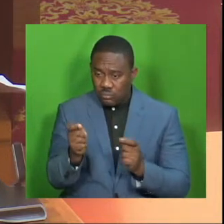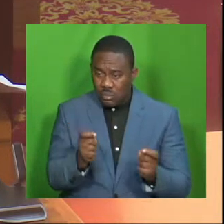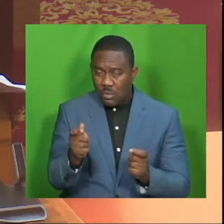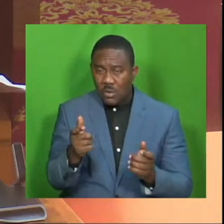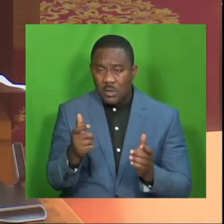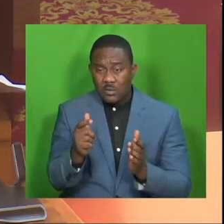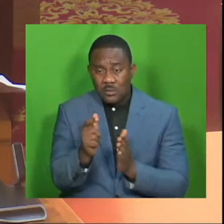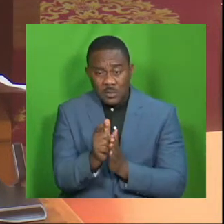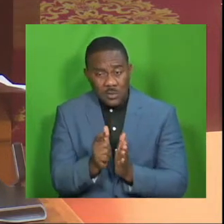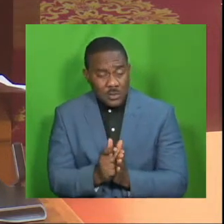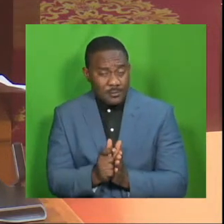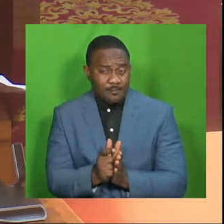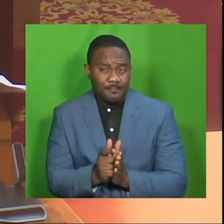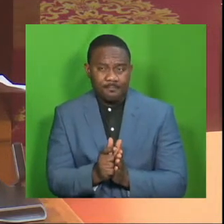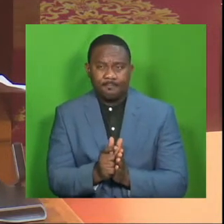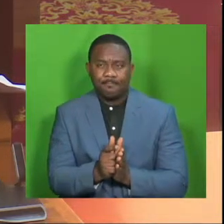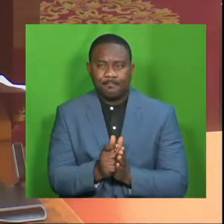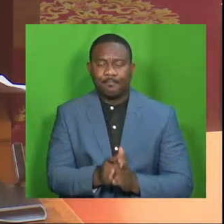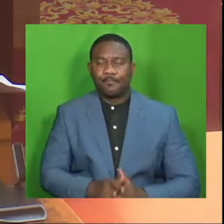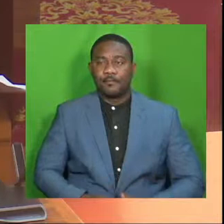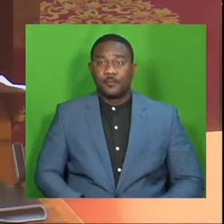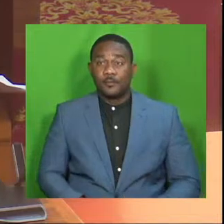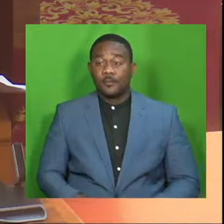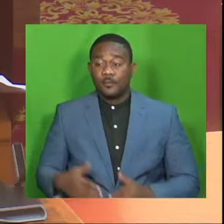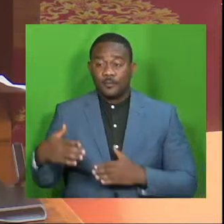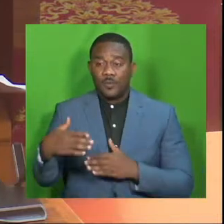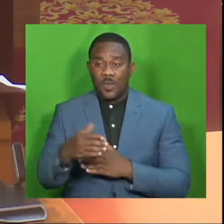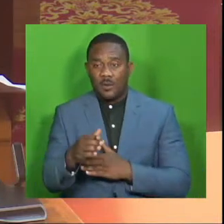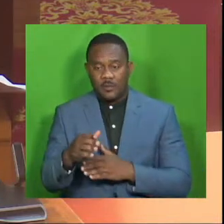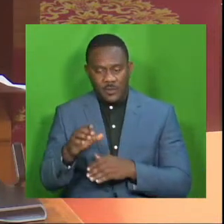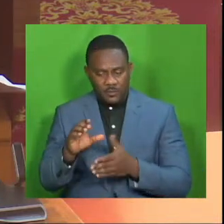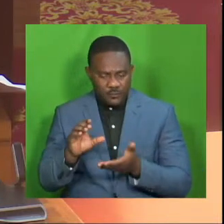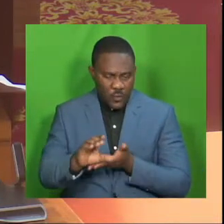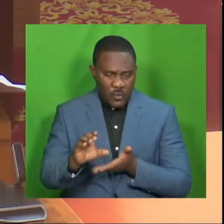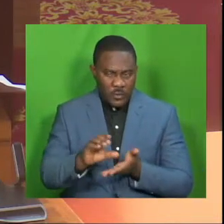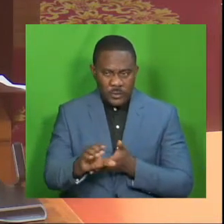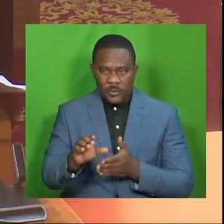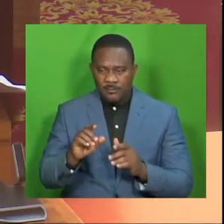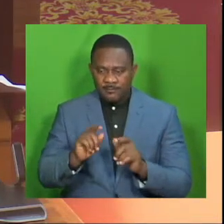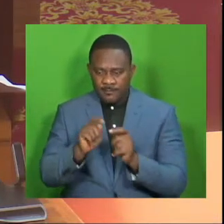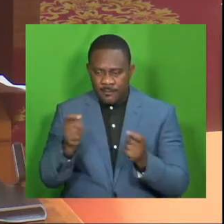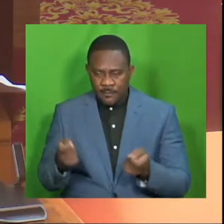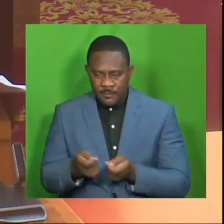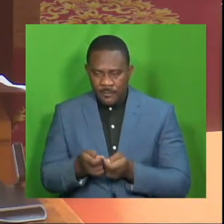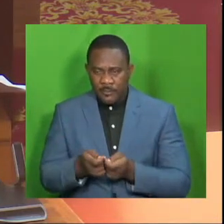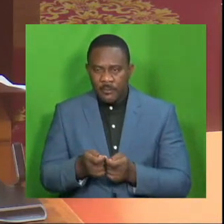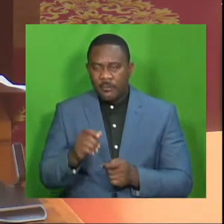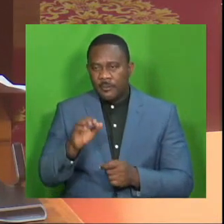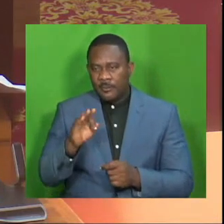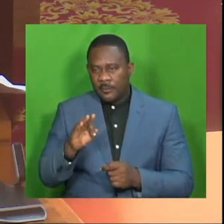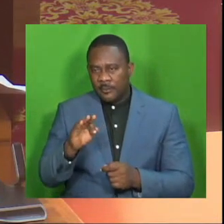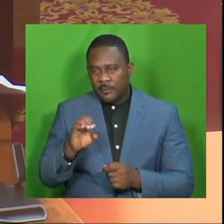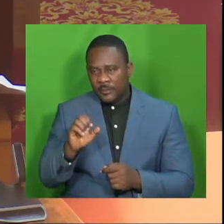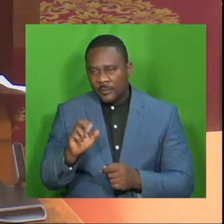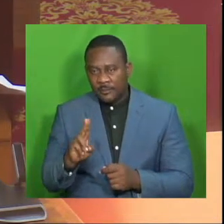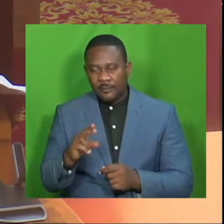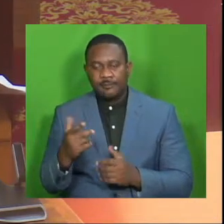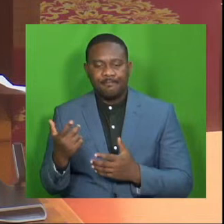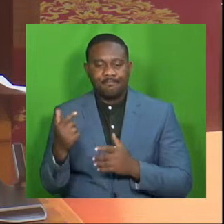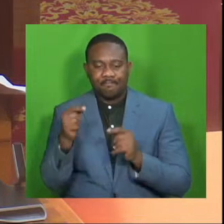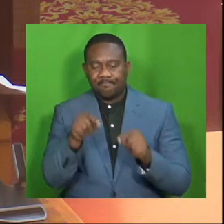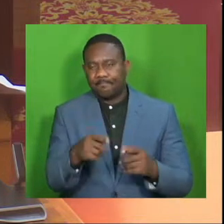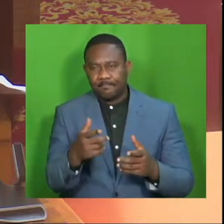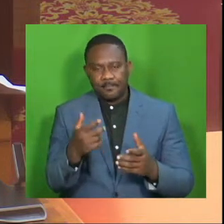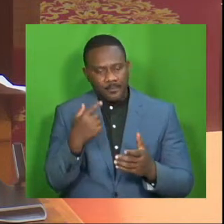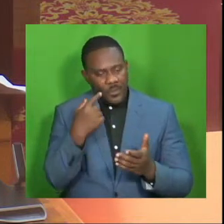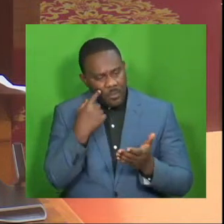communities. Fisheries Enforcement Unit, FEU, has intensified sea inspections and beach